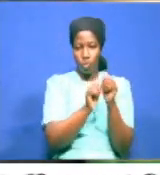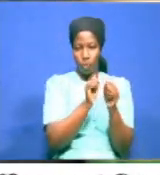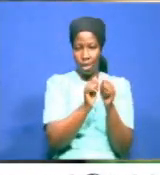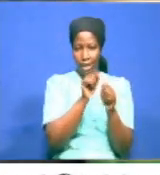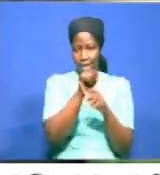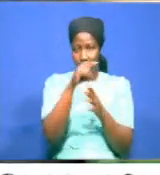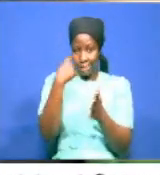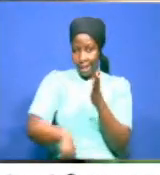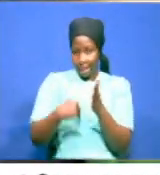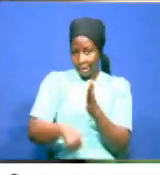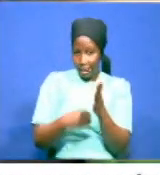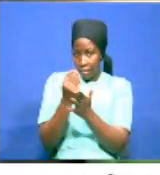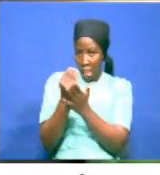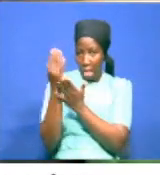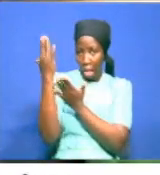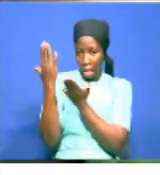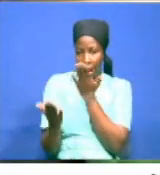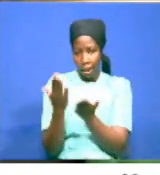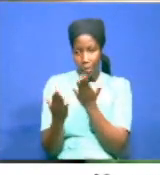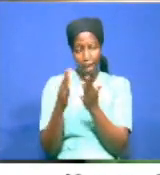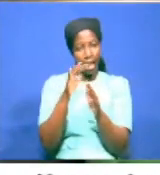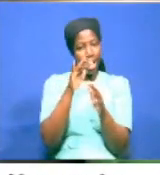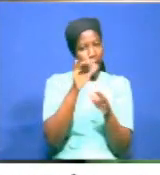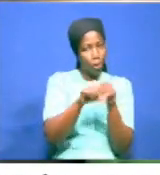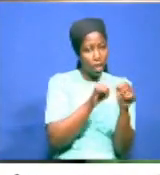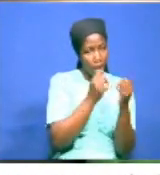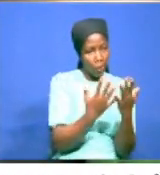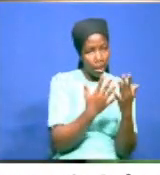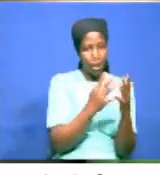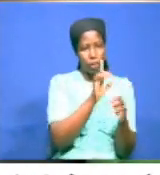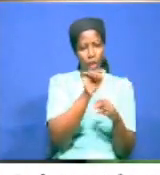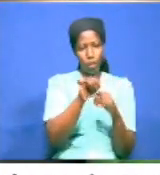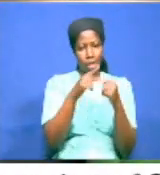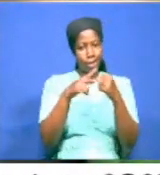tax revenue is estimated at Kenya shilling 1.771